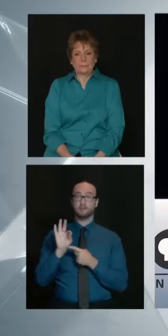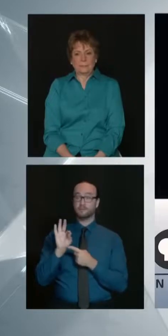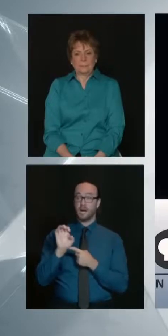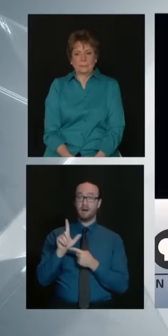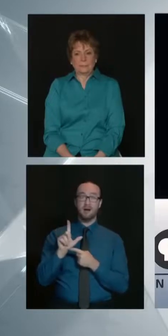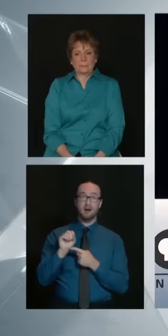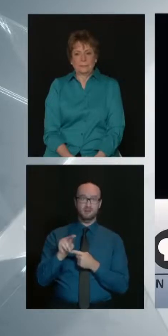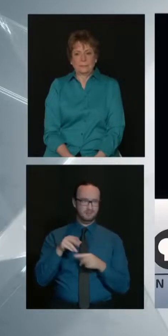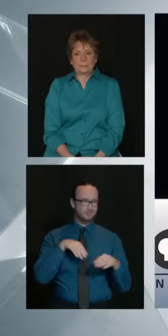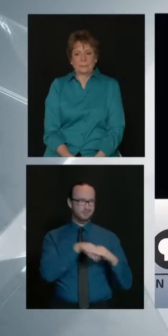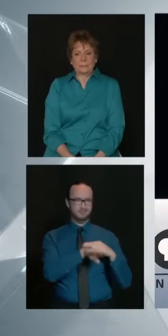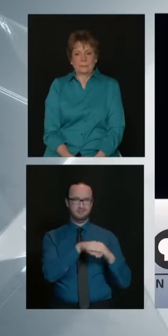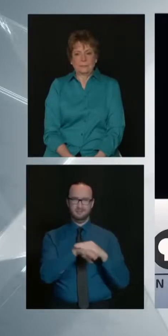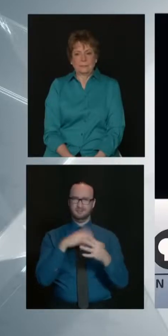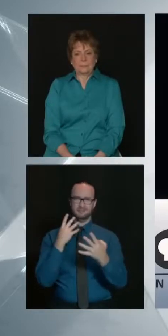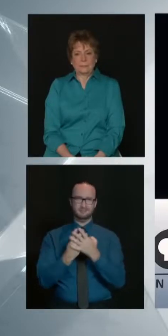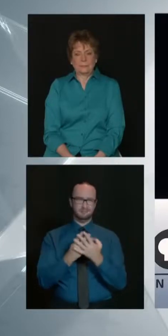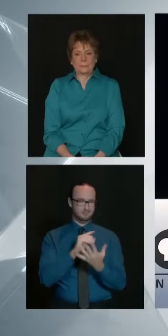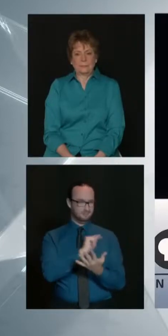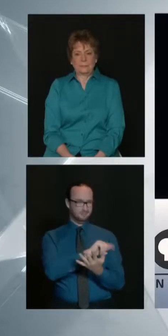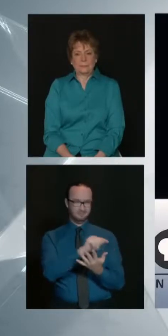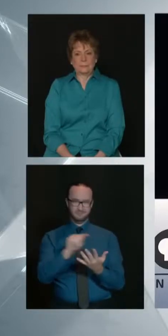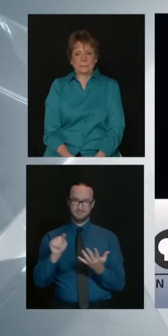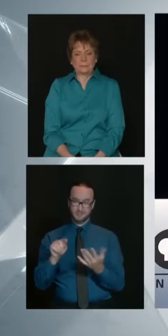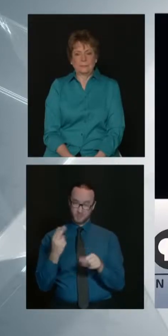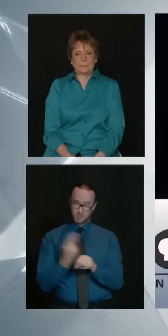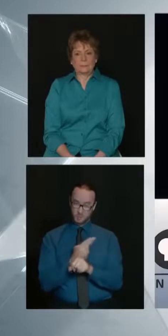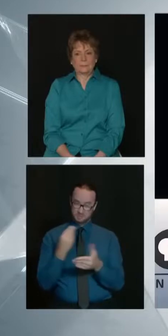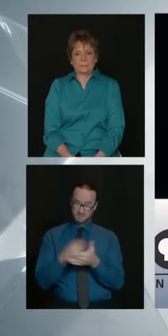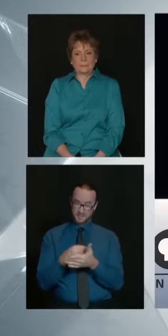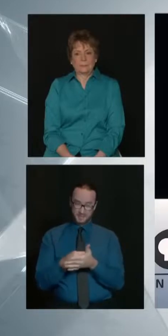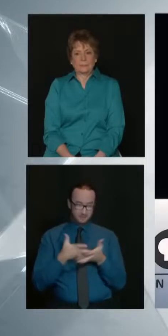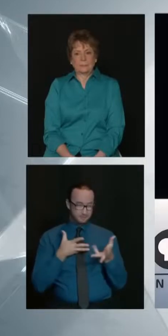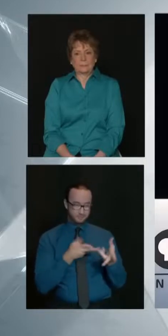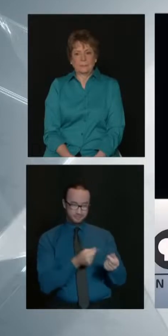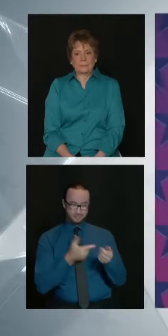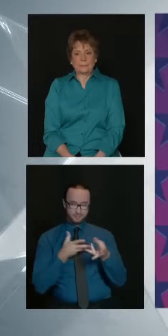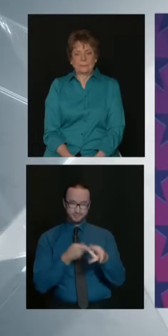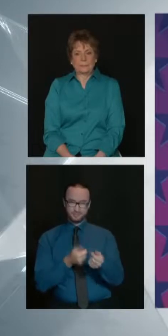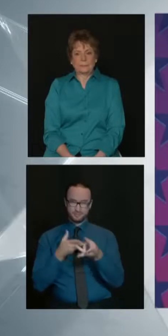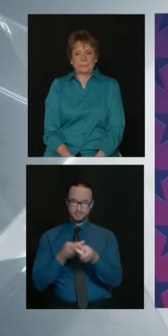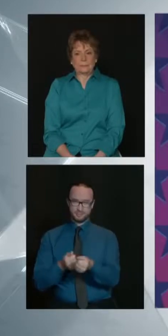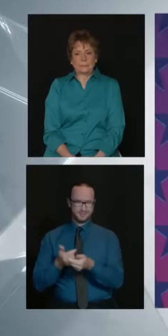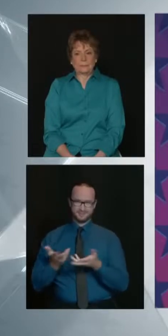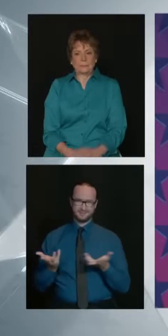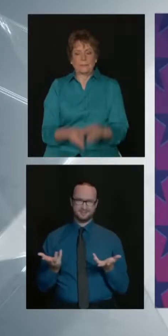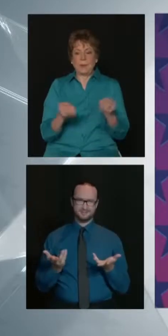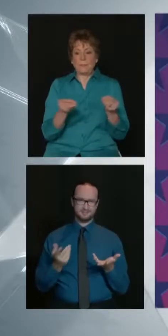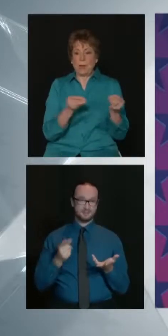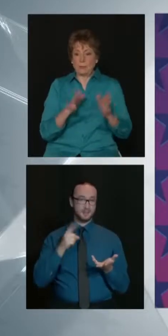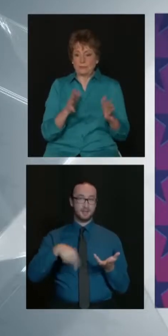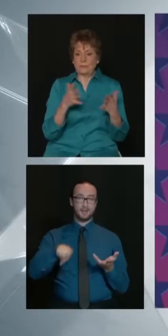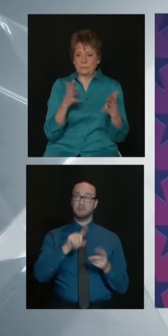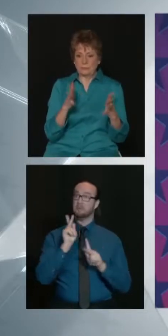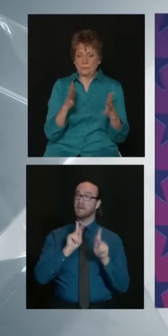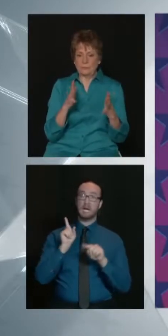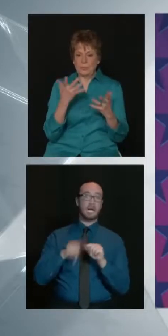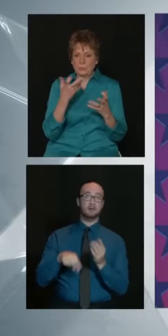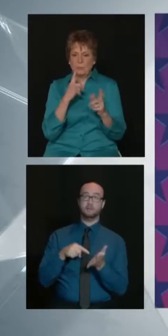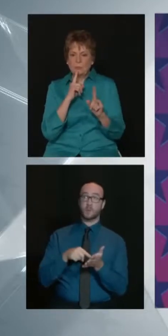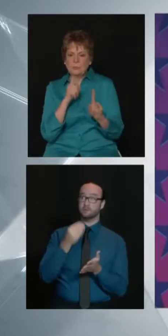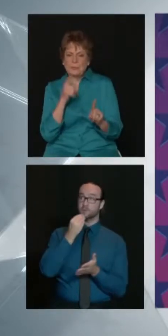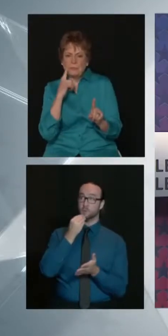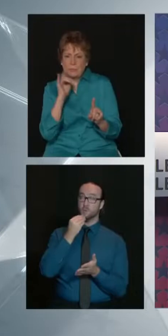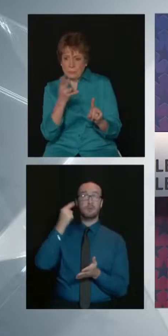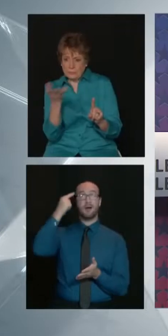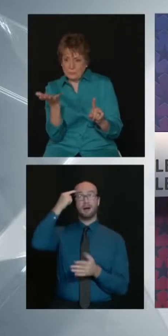the next time you go to the grocery store and you can't afford to buy steak or eggs. Let me get a quick response to that. That's not true.